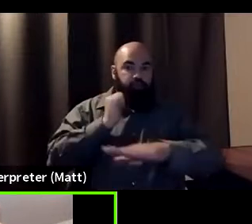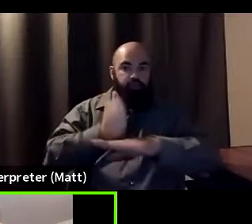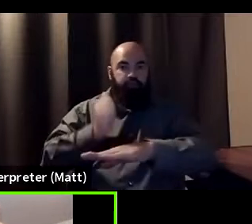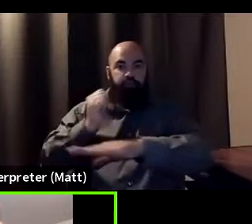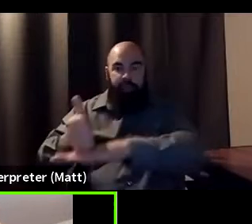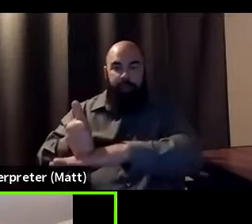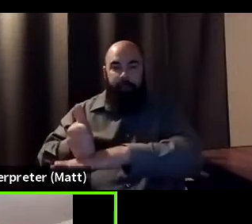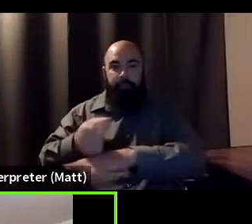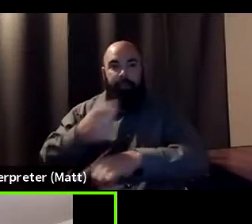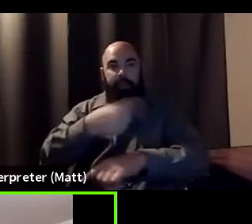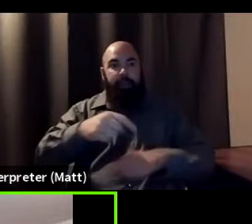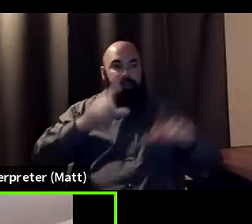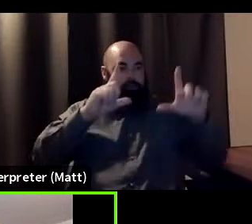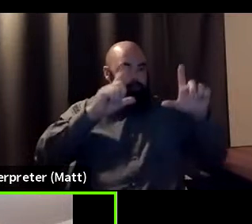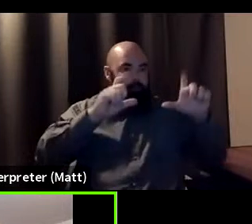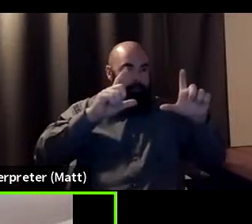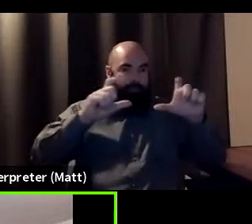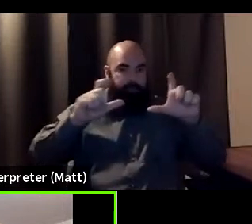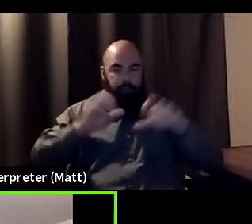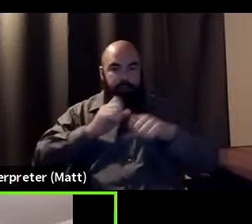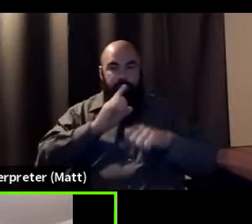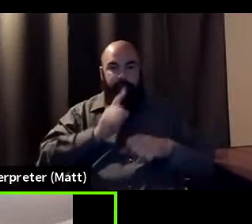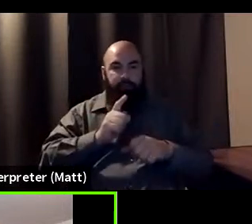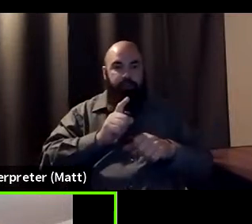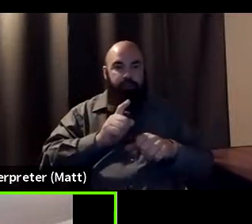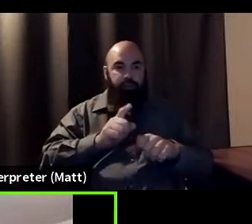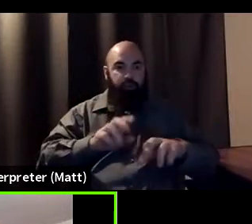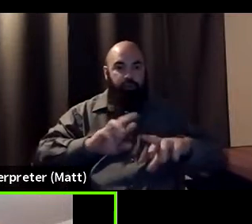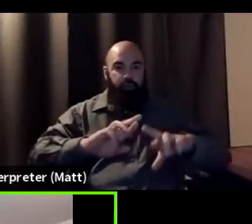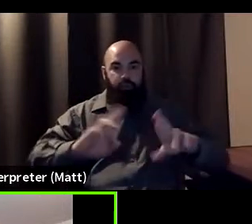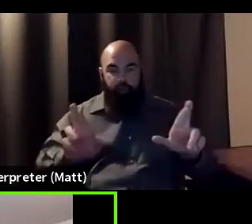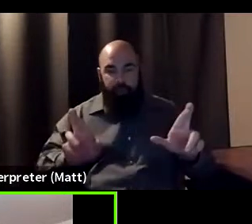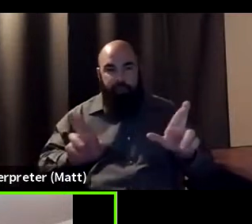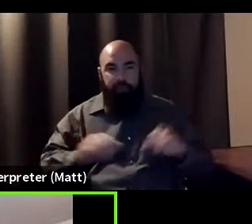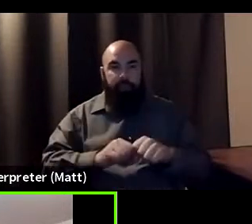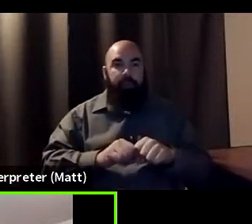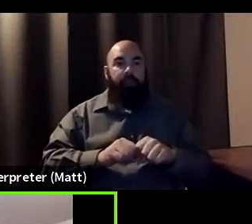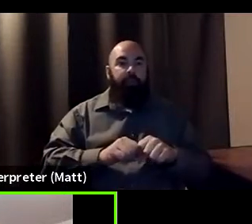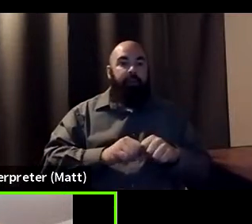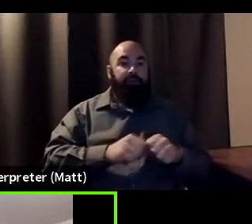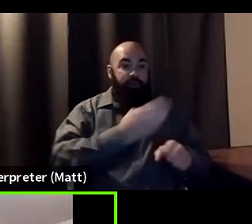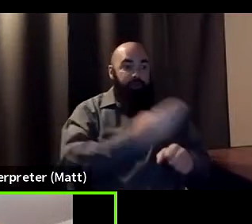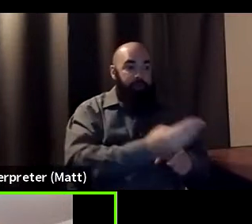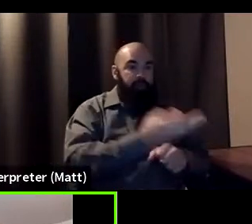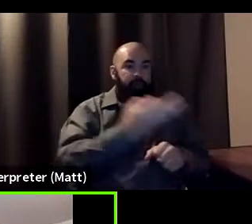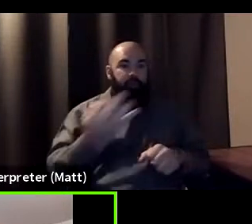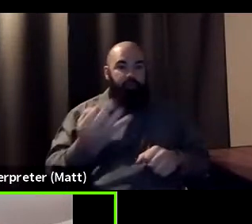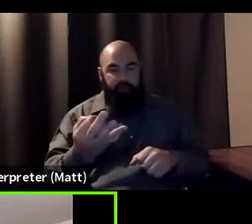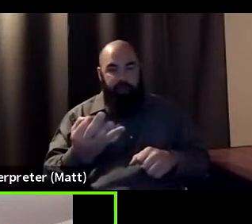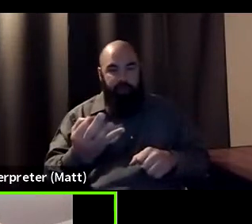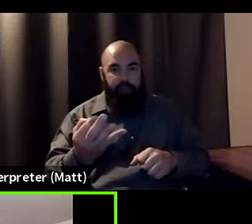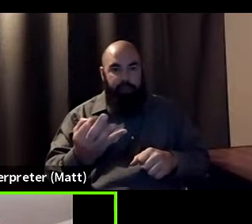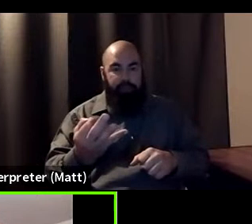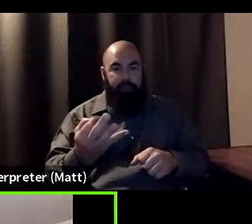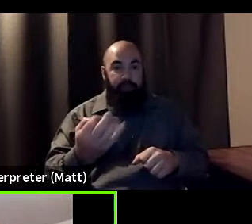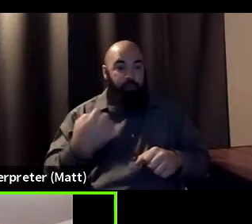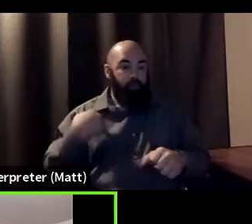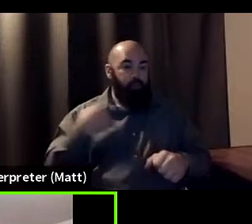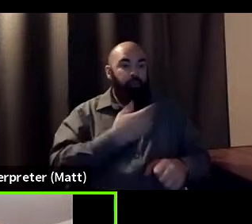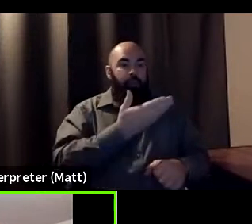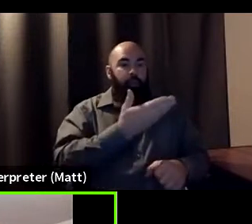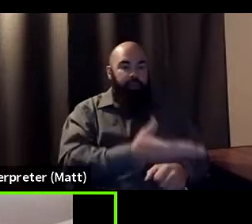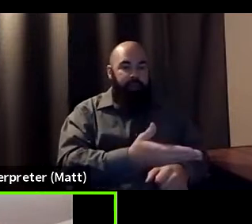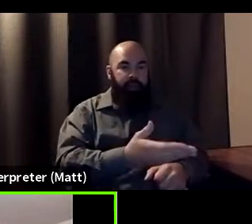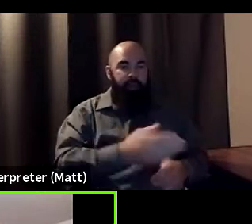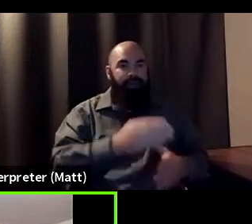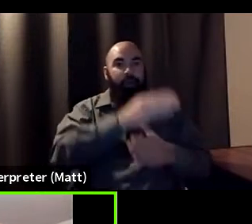had it set up. And when we broke it down for the weekend for them to have their services, we'd come back on Monday morning and they had put everything back for